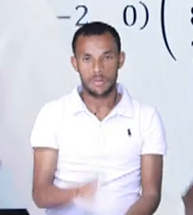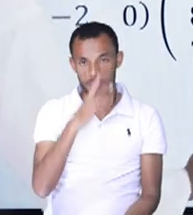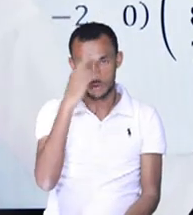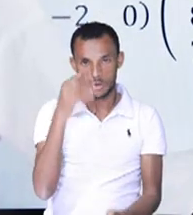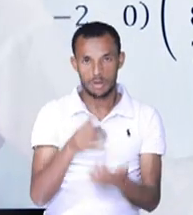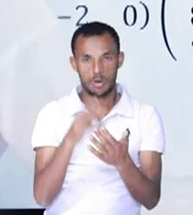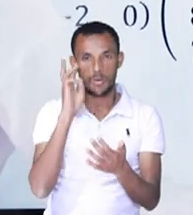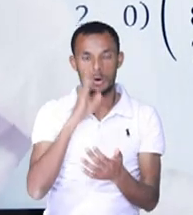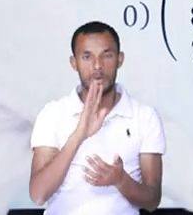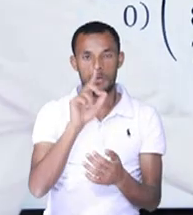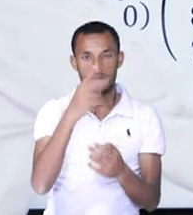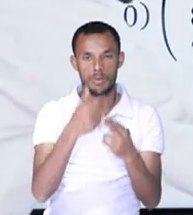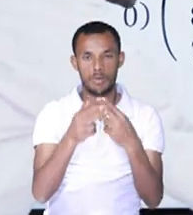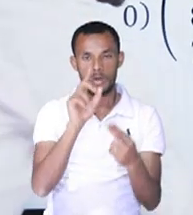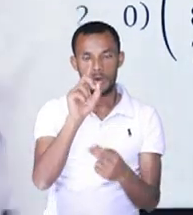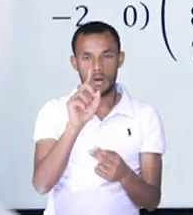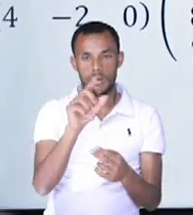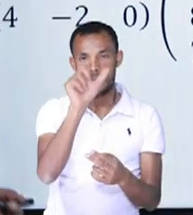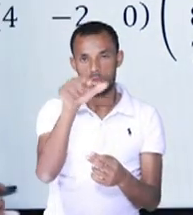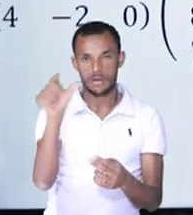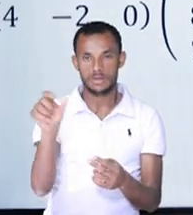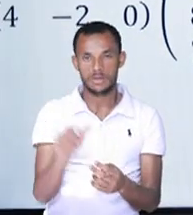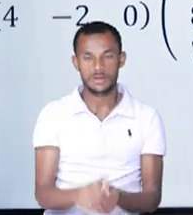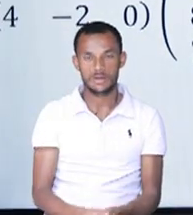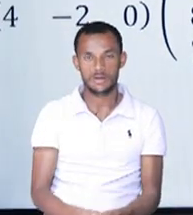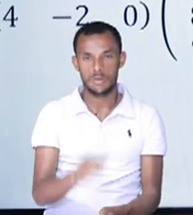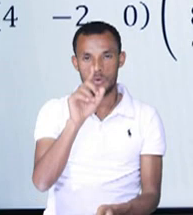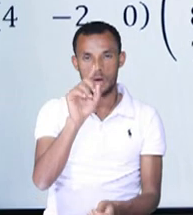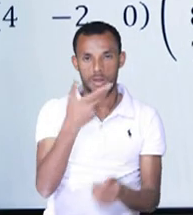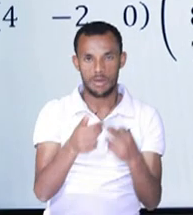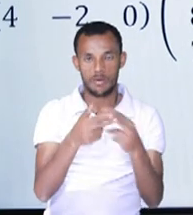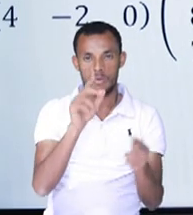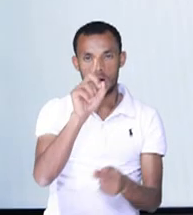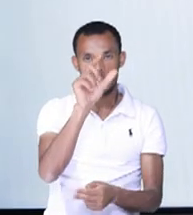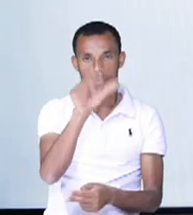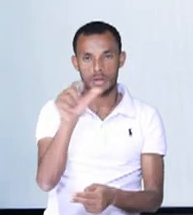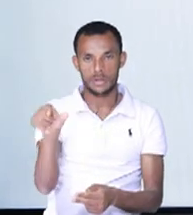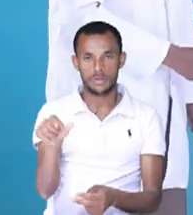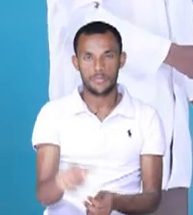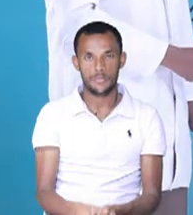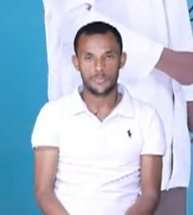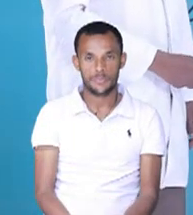because it will be a 1 by 1 matrix. What I have, 1 by 1 matrix.